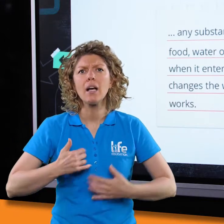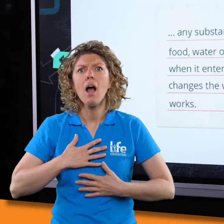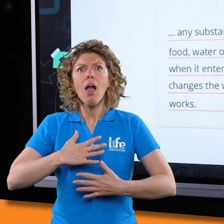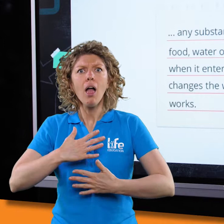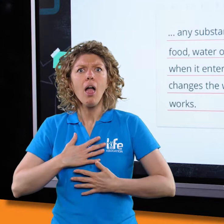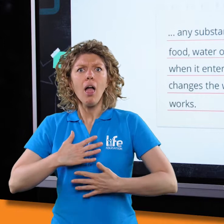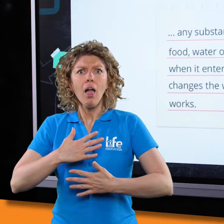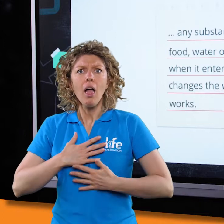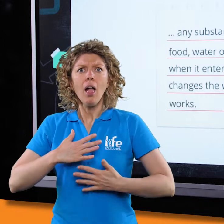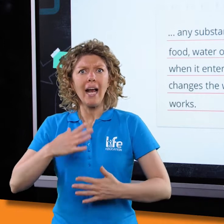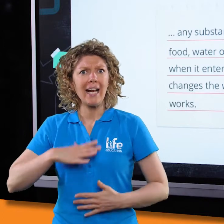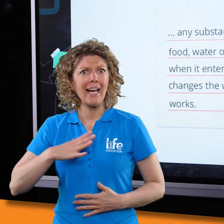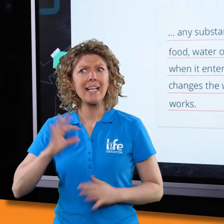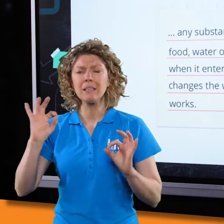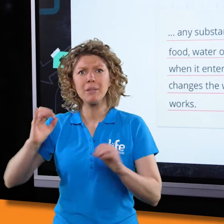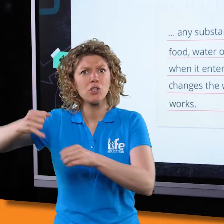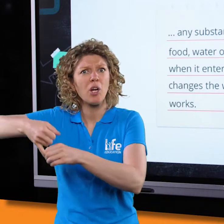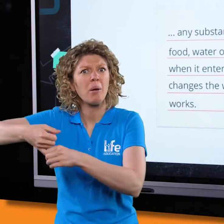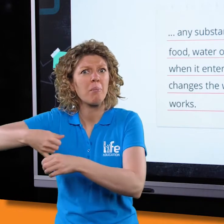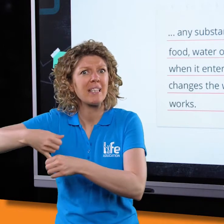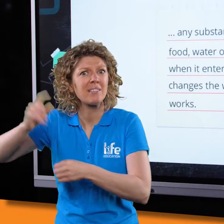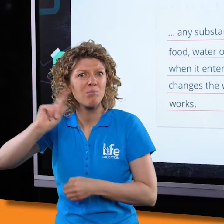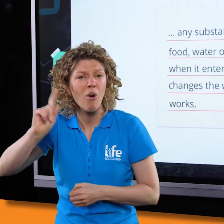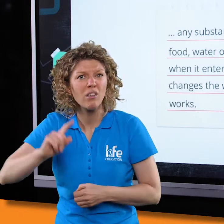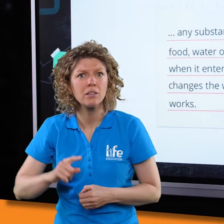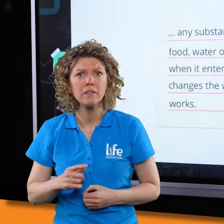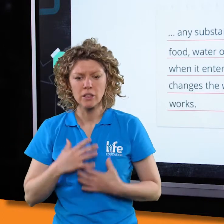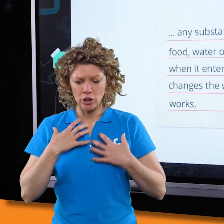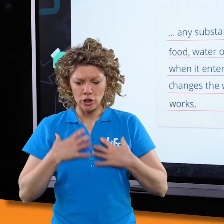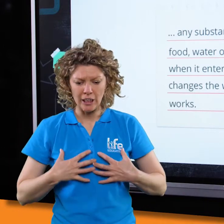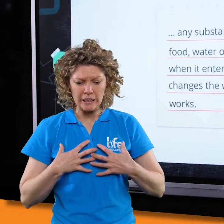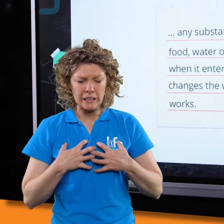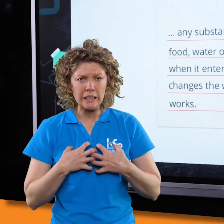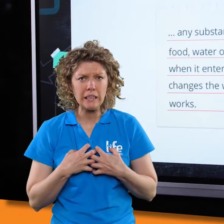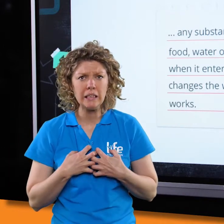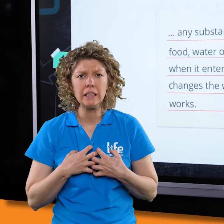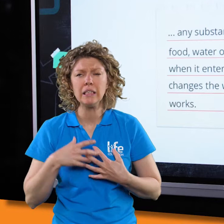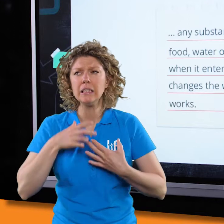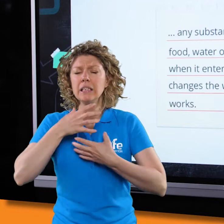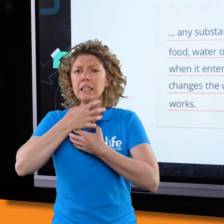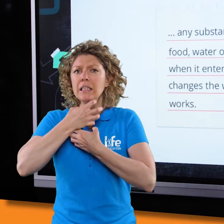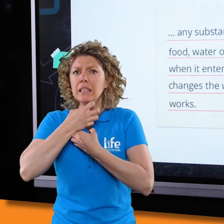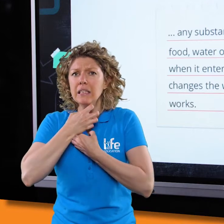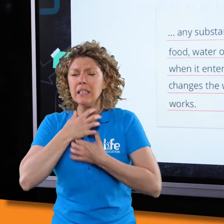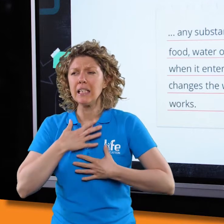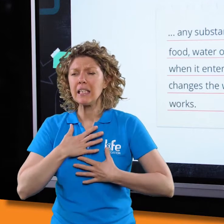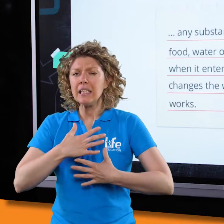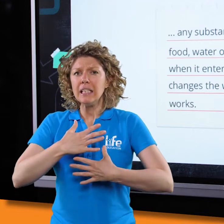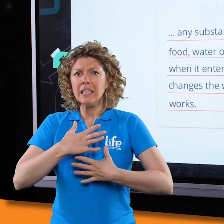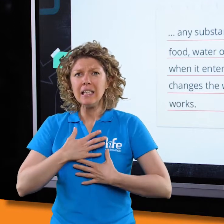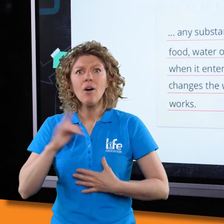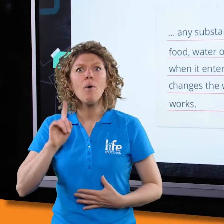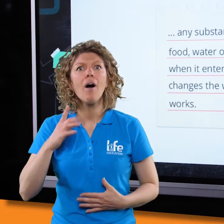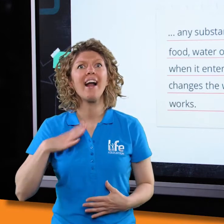attack. So a person's feeling a little bit tight in their chest, their airways are tightening up. What do? They use their